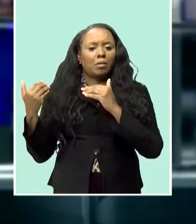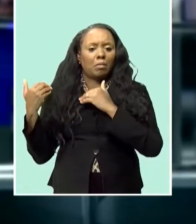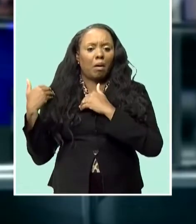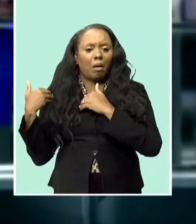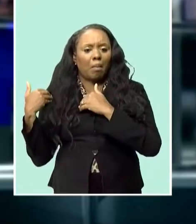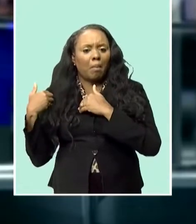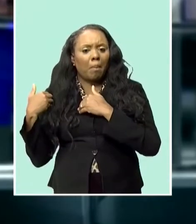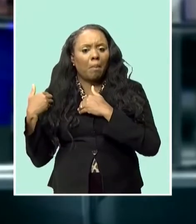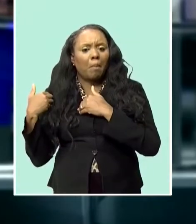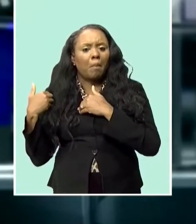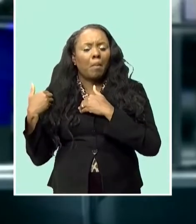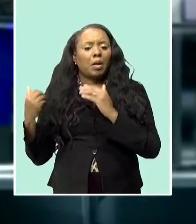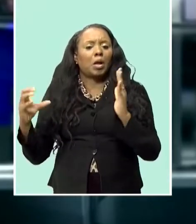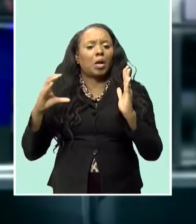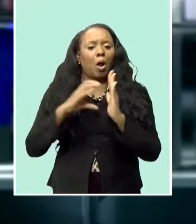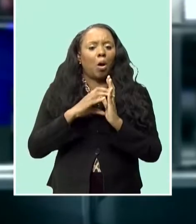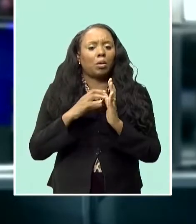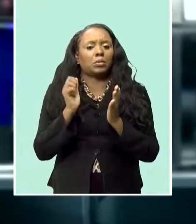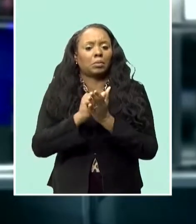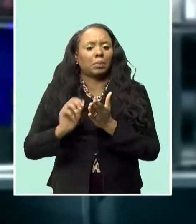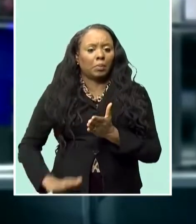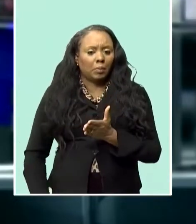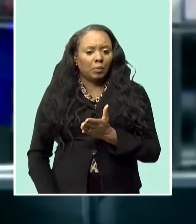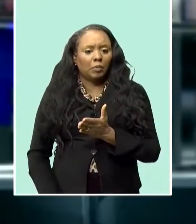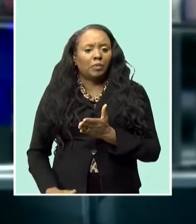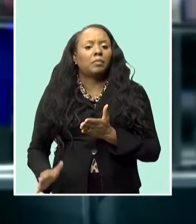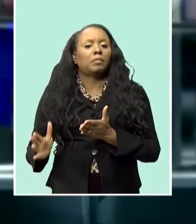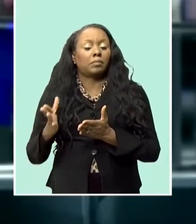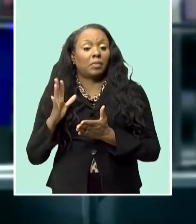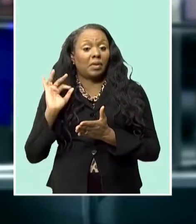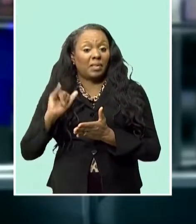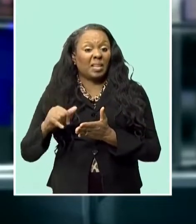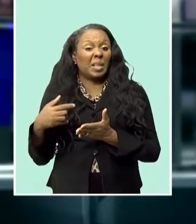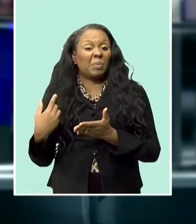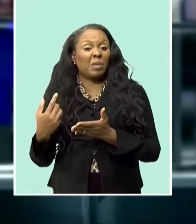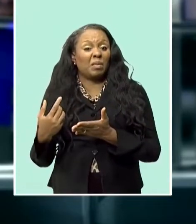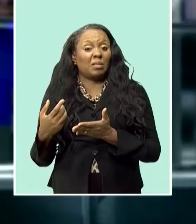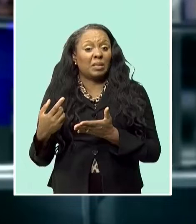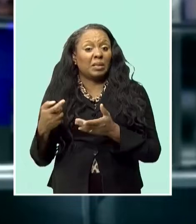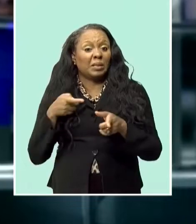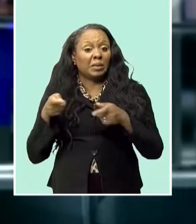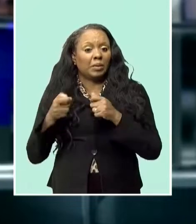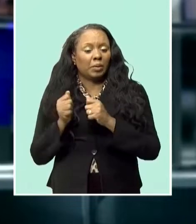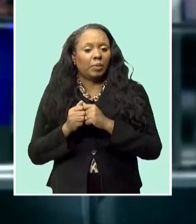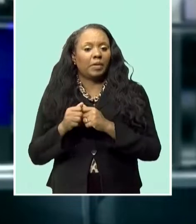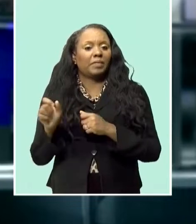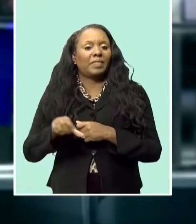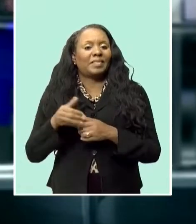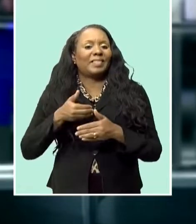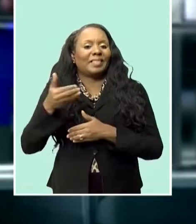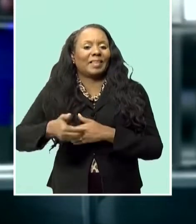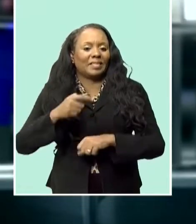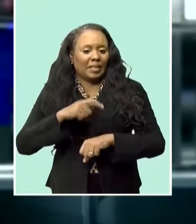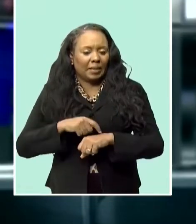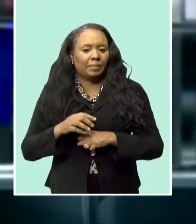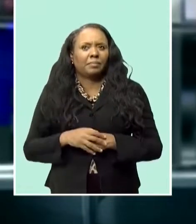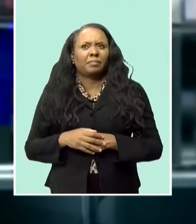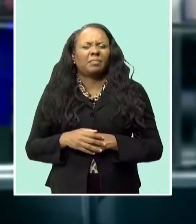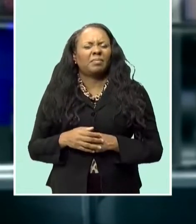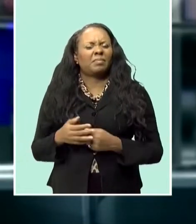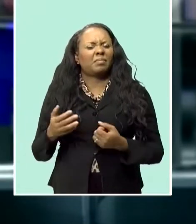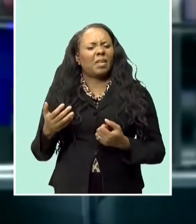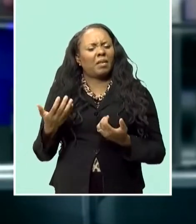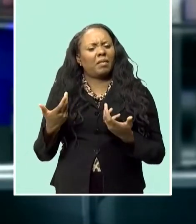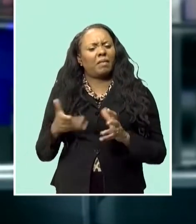clause removed from the list of issues that it has to address during the hearing. It wrapped up just about